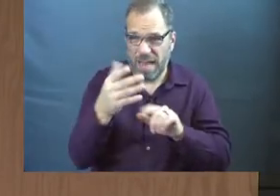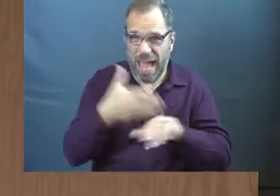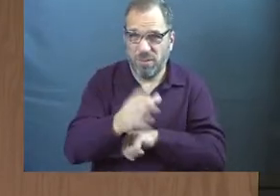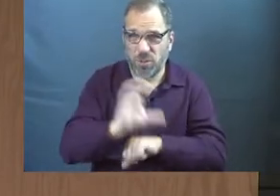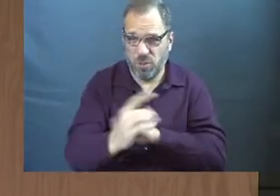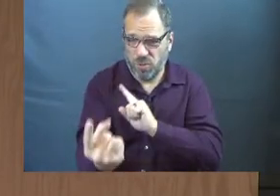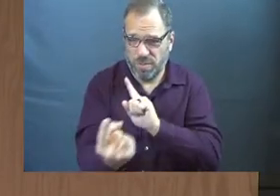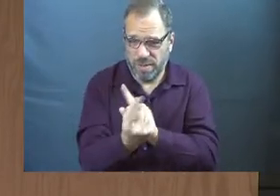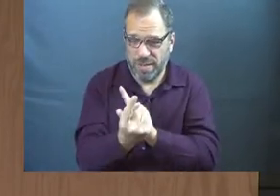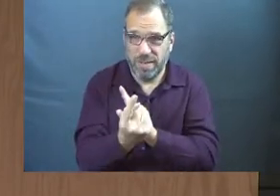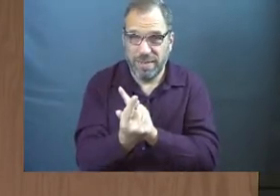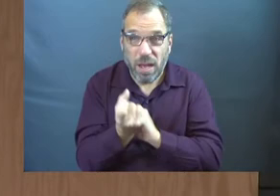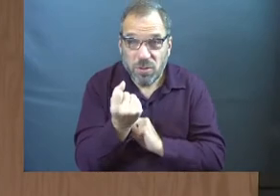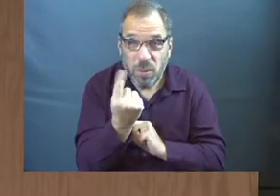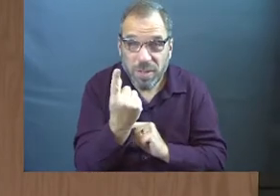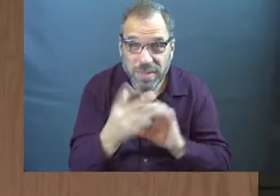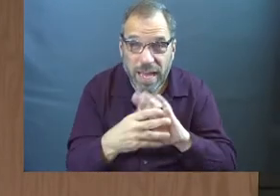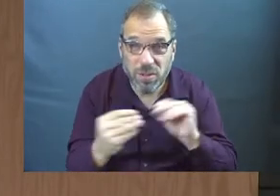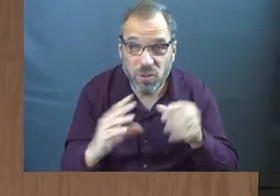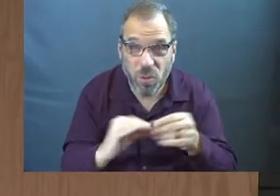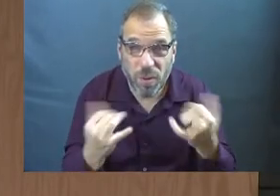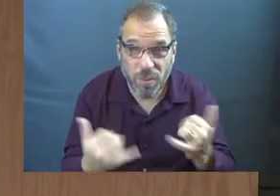Because are you caught up with him now?